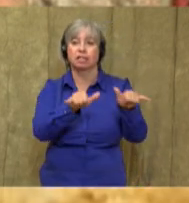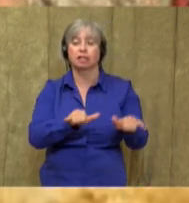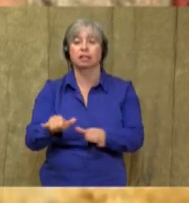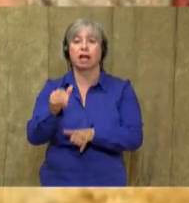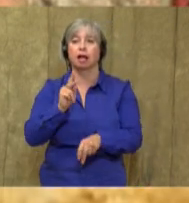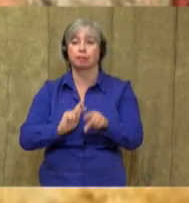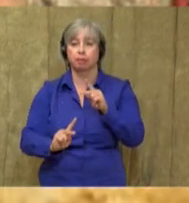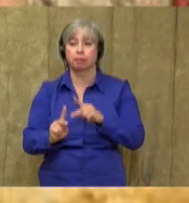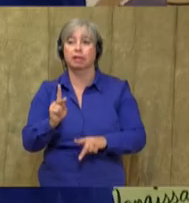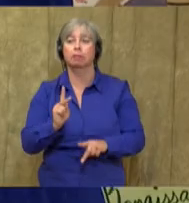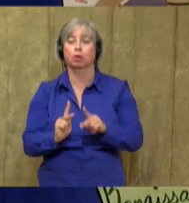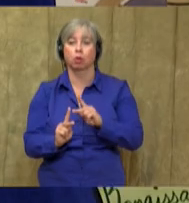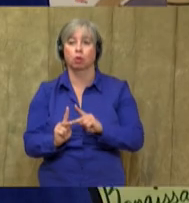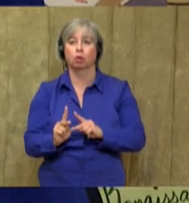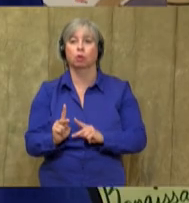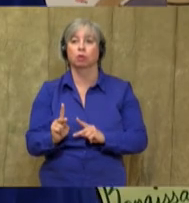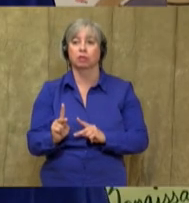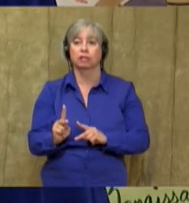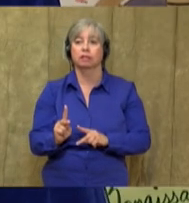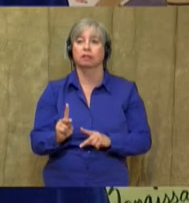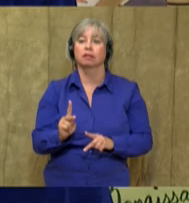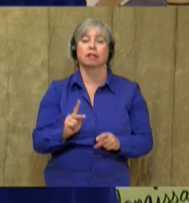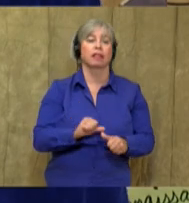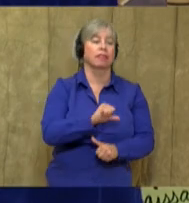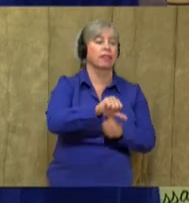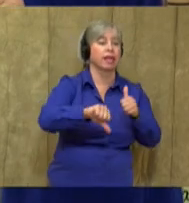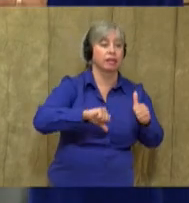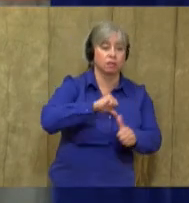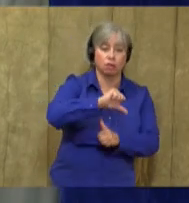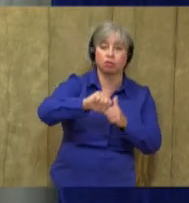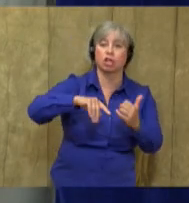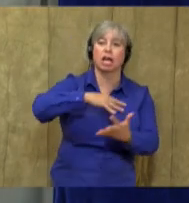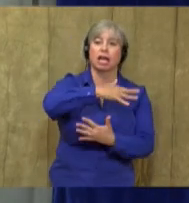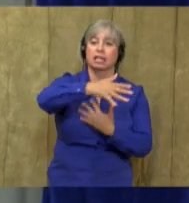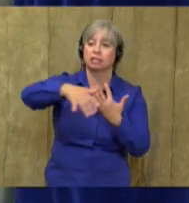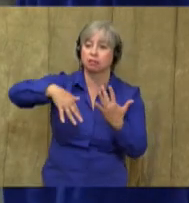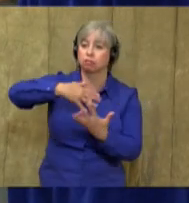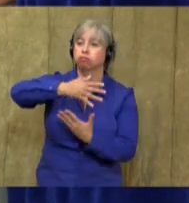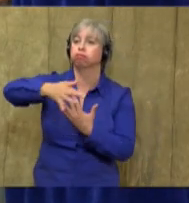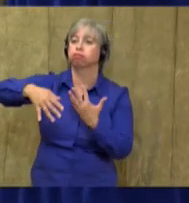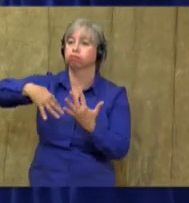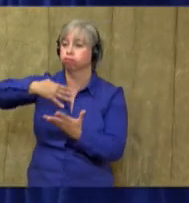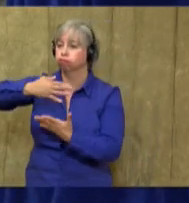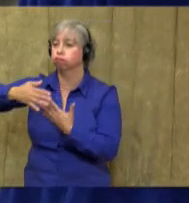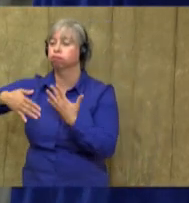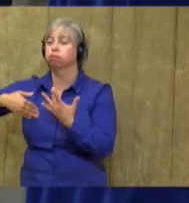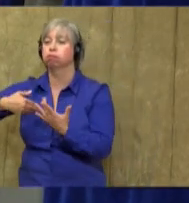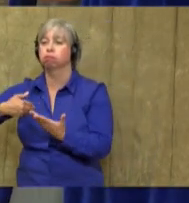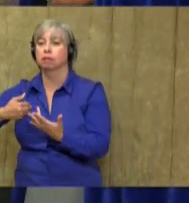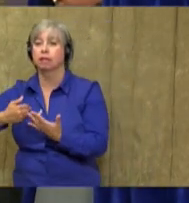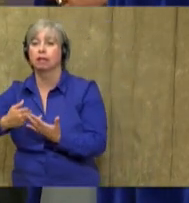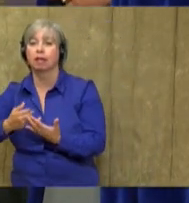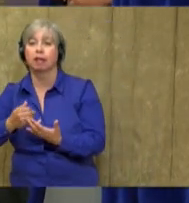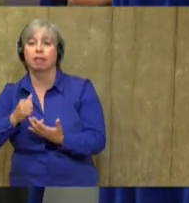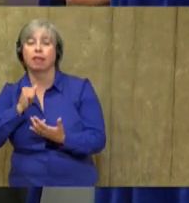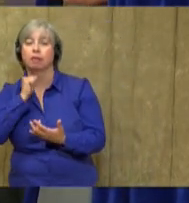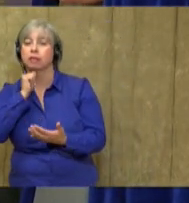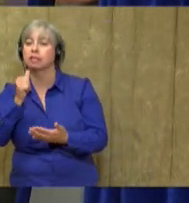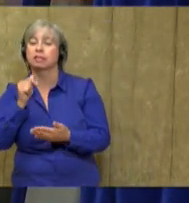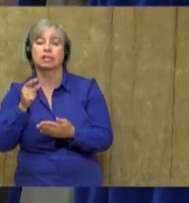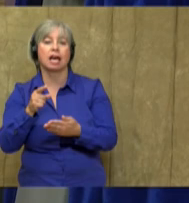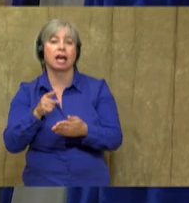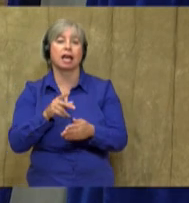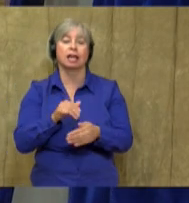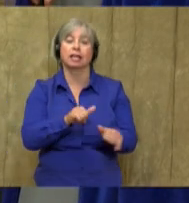and they actually socialize with the common people. And that's something that was very unusual for wealthy people to do at this